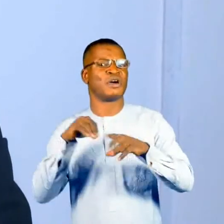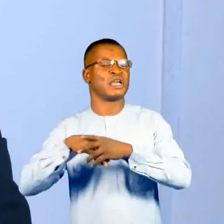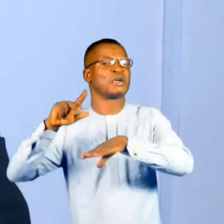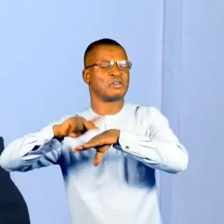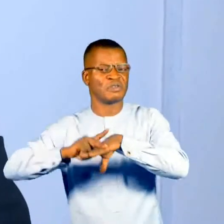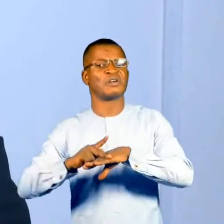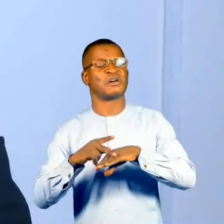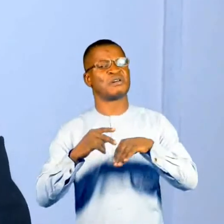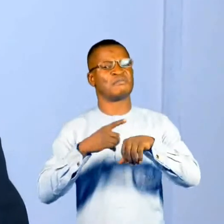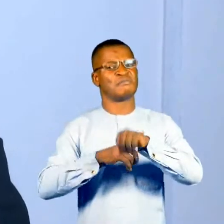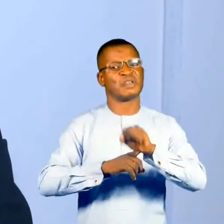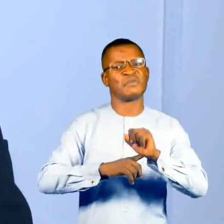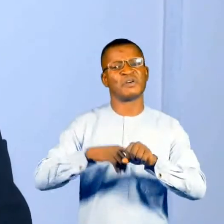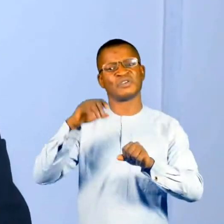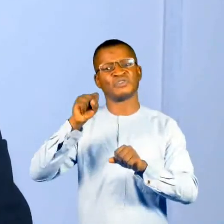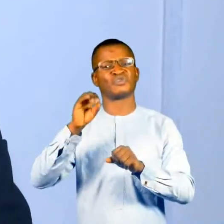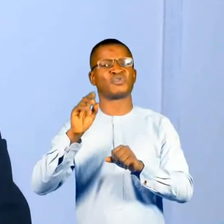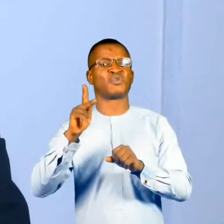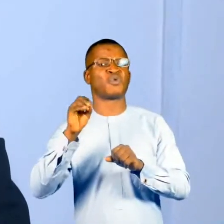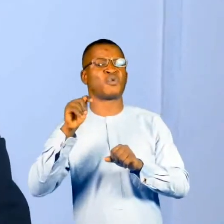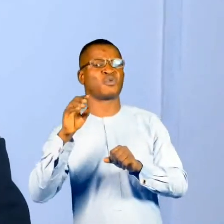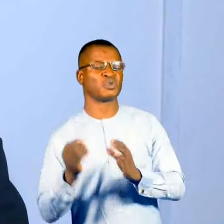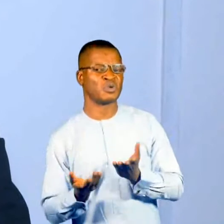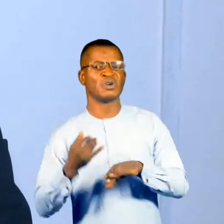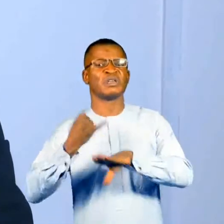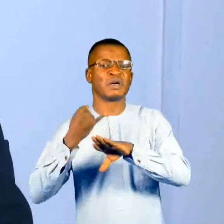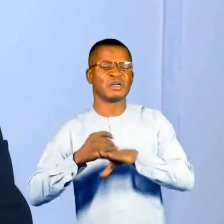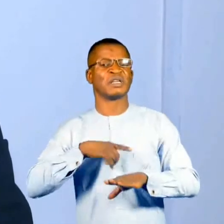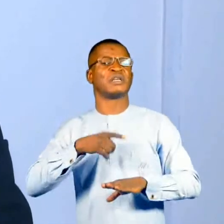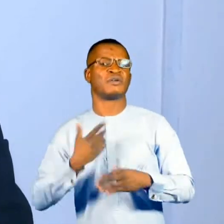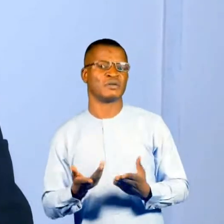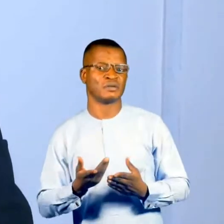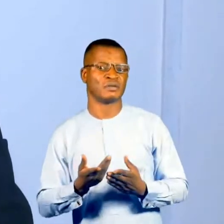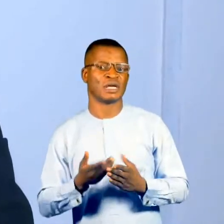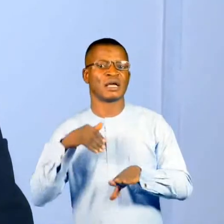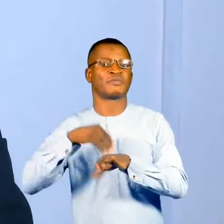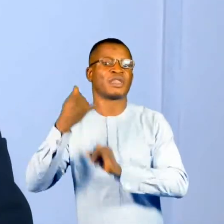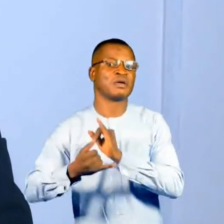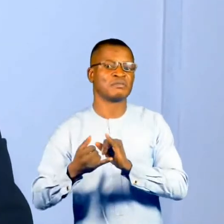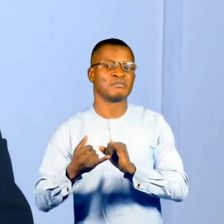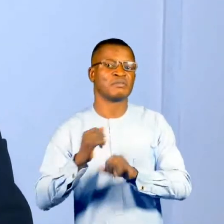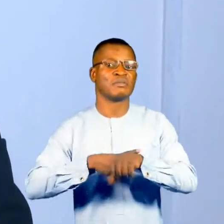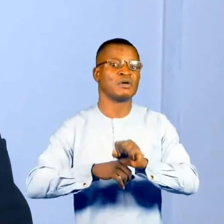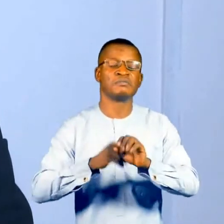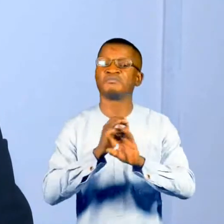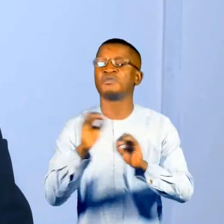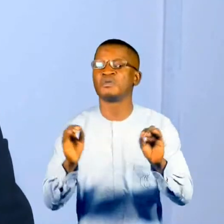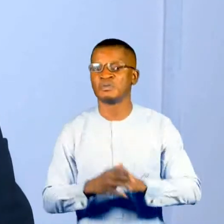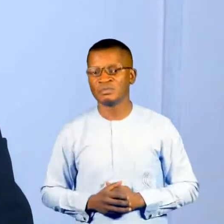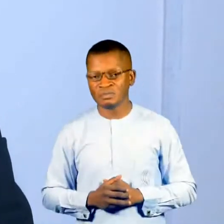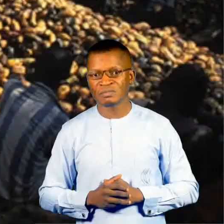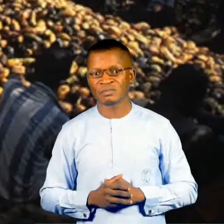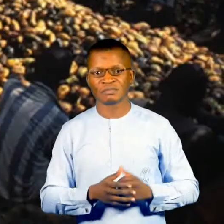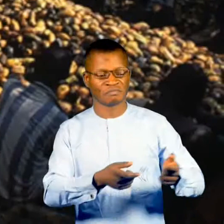because they want to play ball in Kaduna, they want to play ball in Sokoto, they want to play ball in Ibadan or Lagos. But actually, at the end of the day, they are not playing